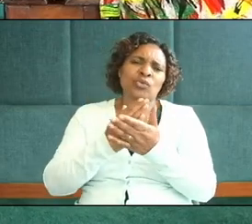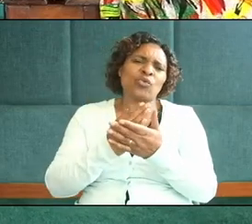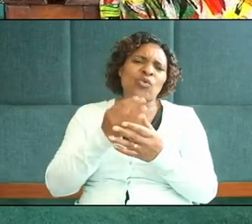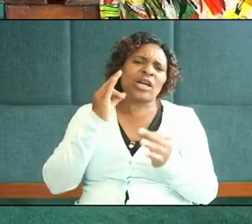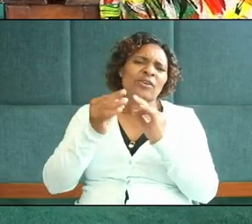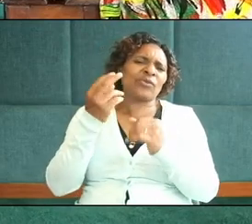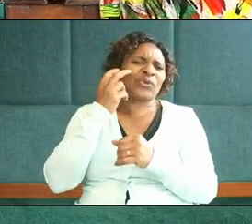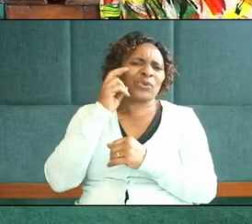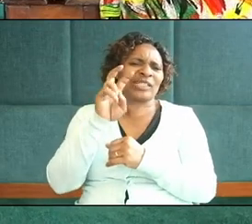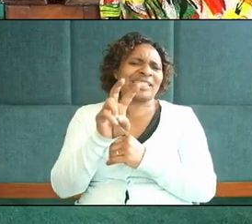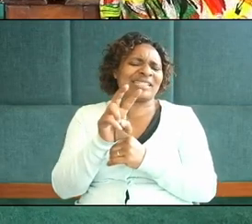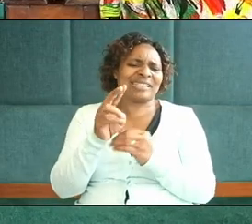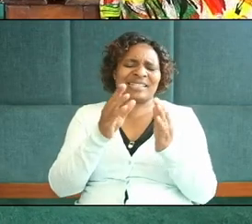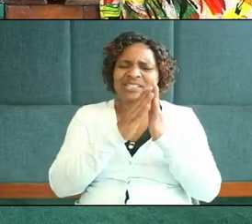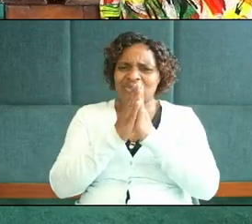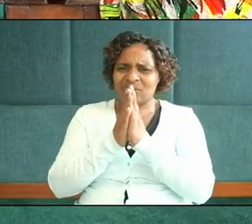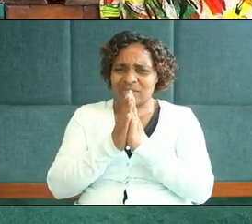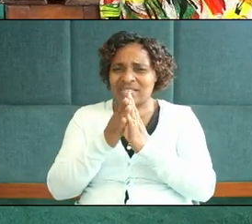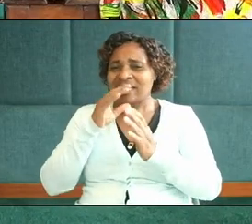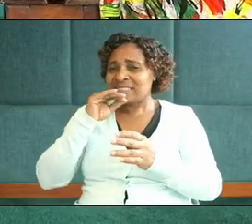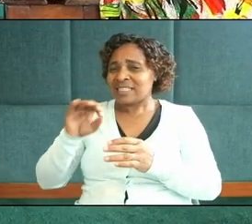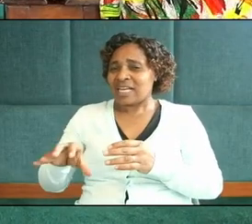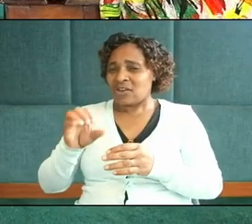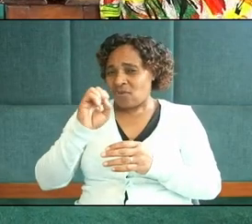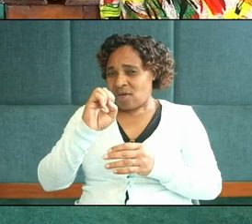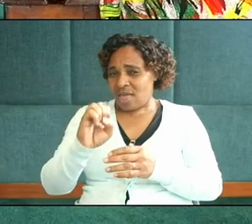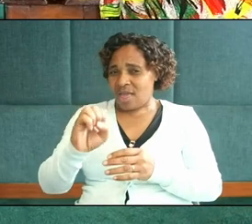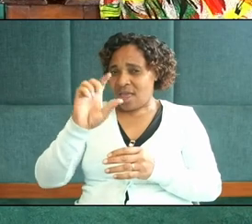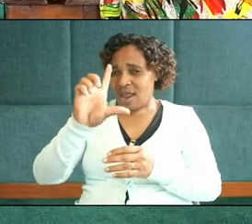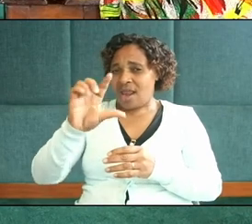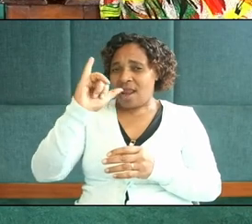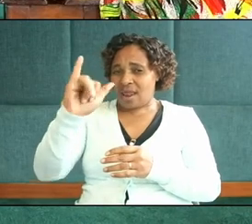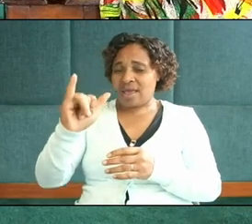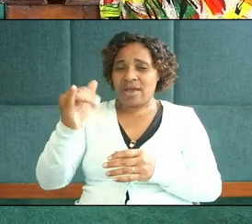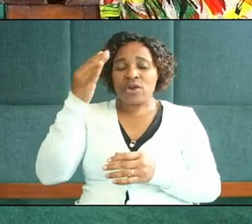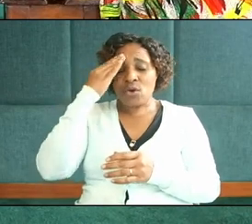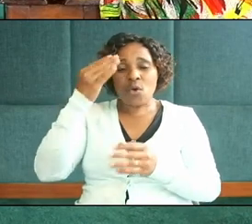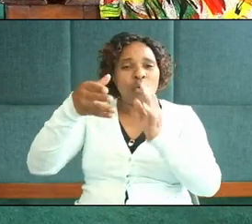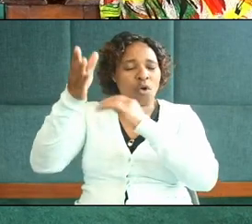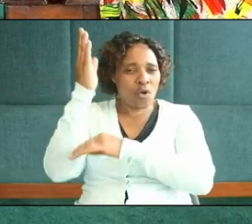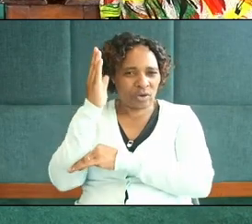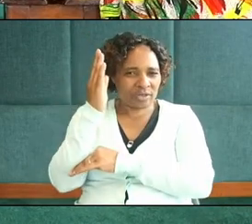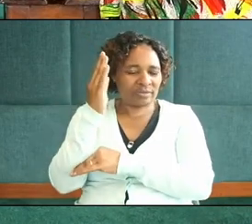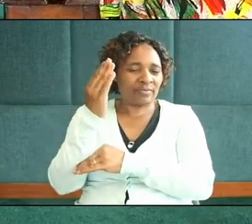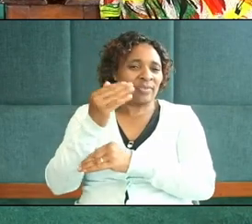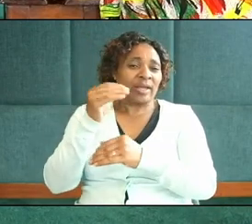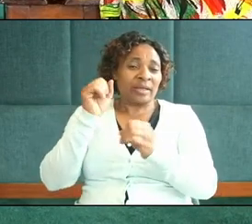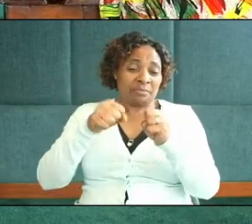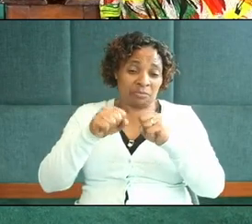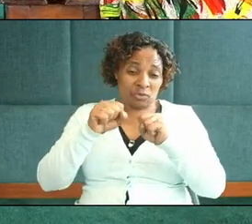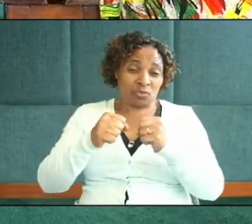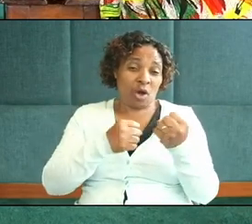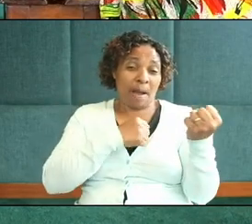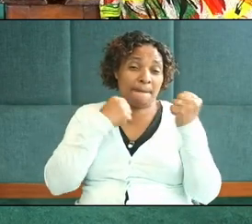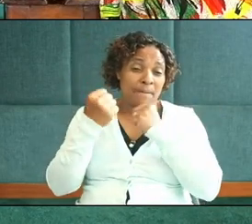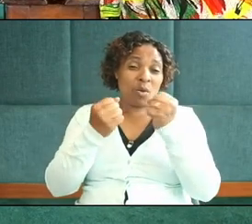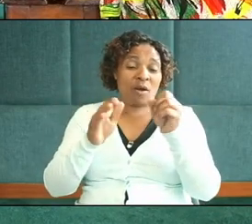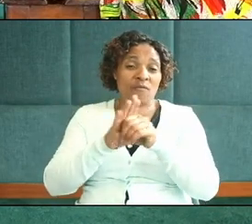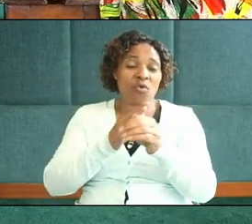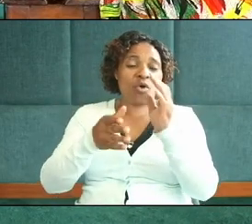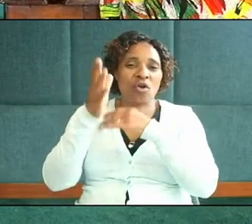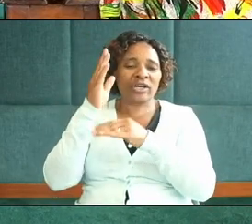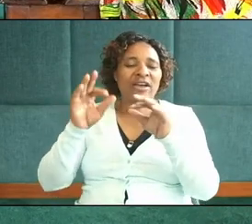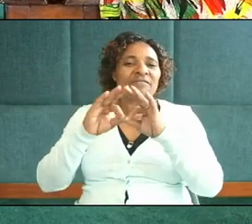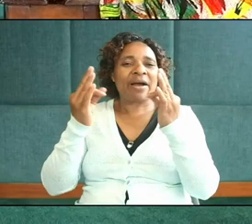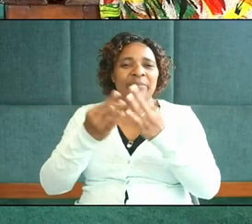you look at our story, it's as though the sons of Eli just knew of God. They knew that this, yes, He's a powerful God. And as a